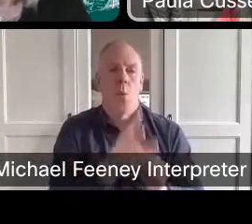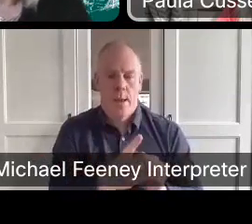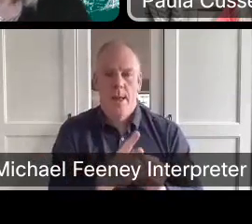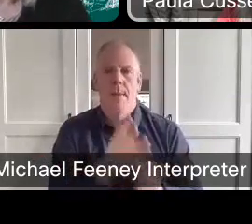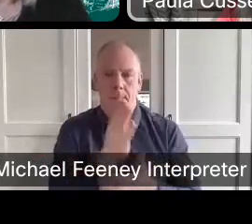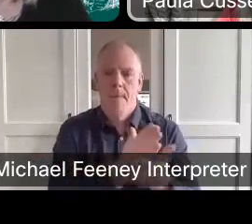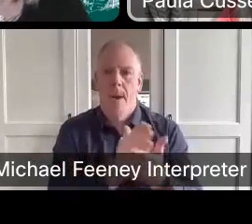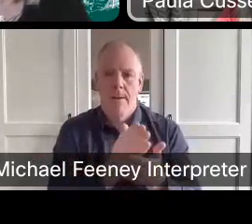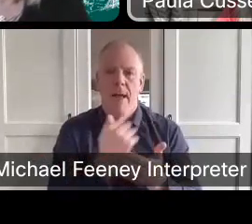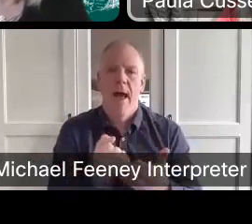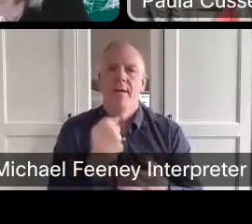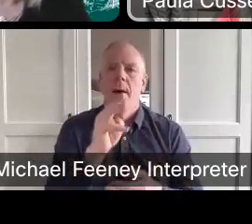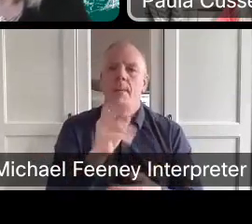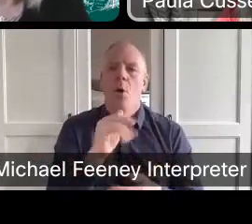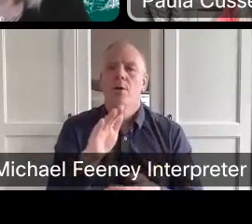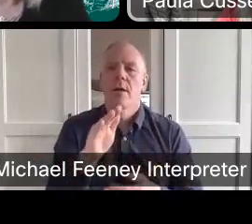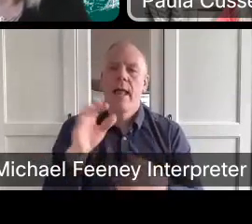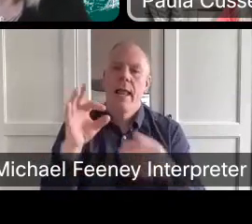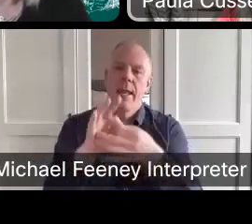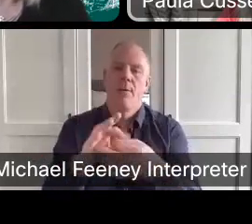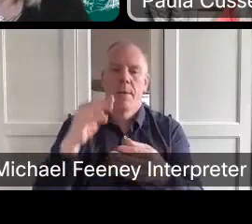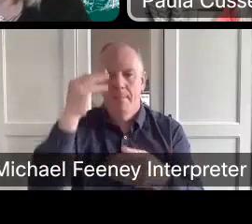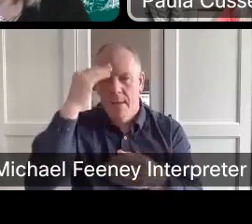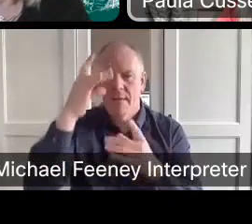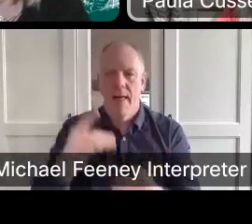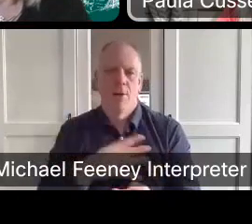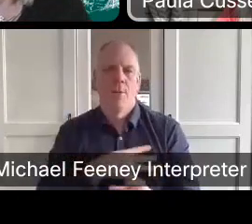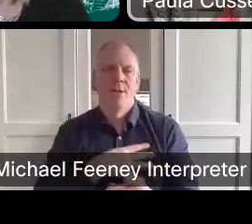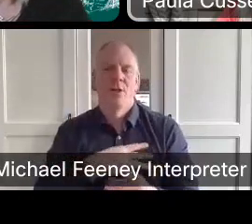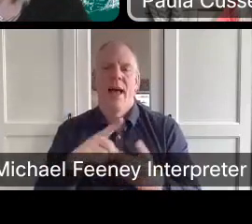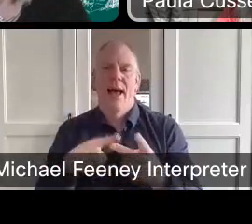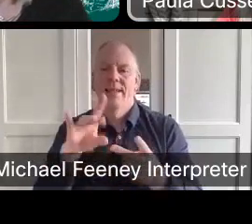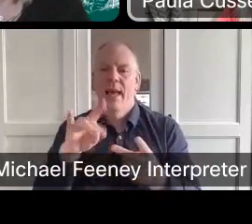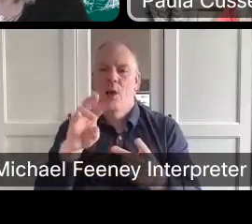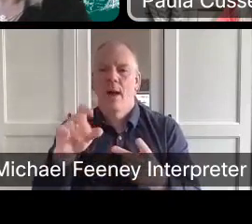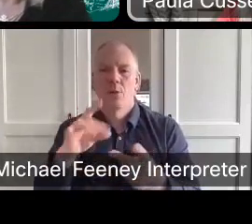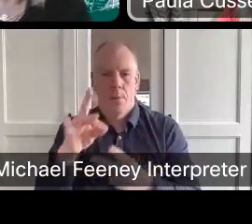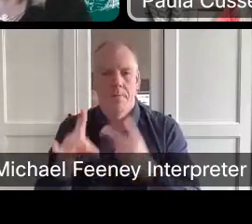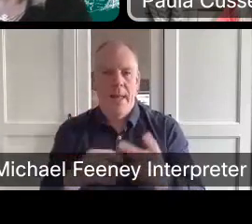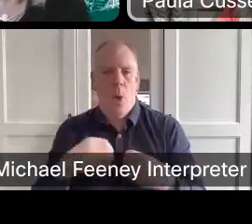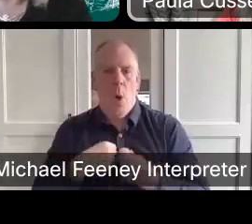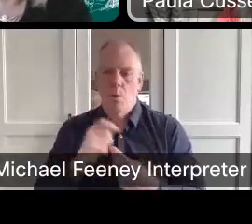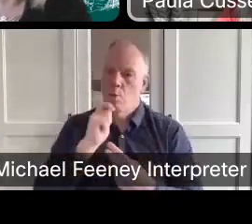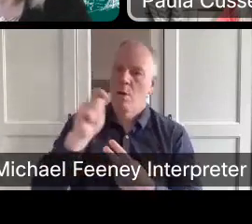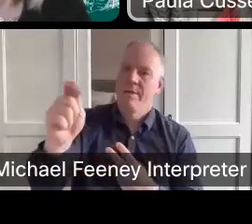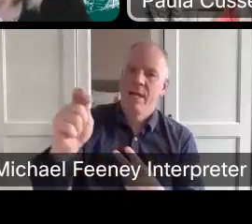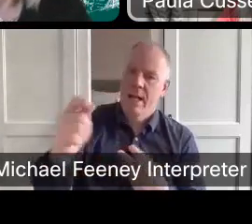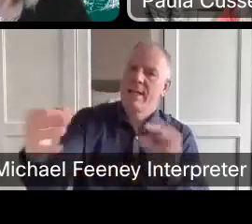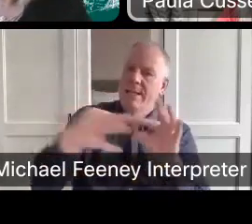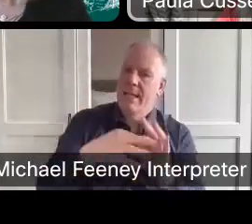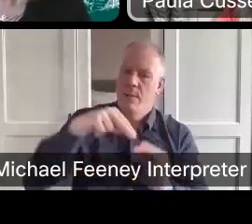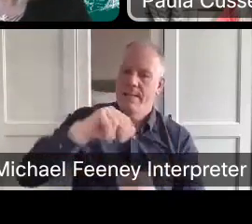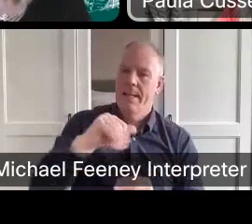portal as well into the Mental Health Commission and HICWA for making those notifications, and that is attached to the NIMS system as